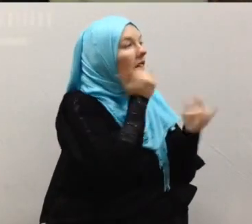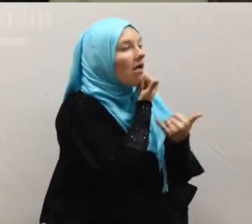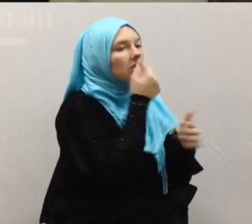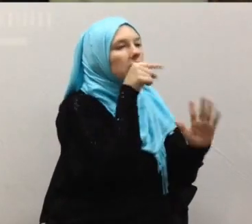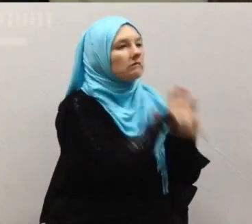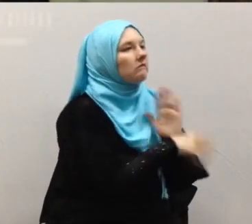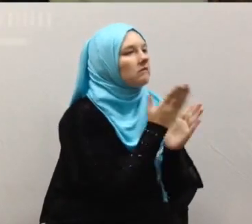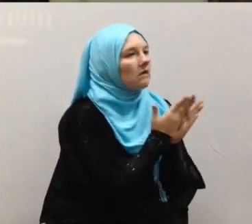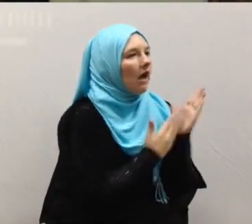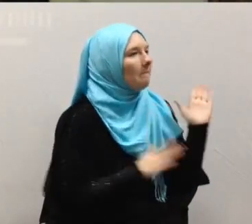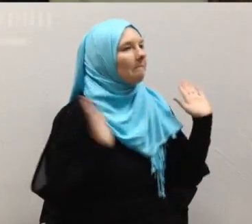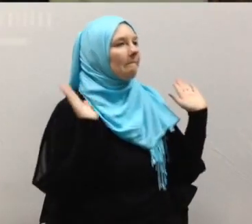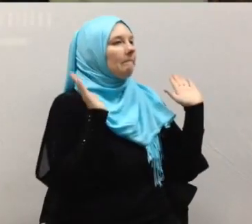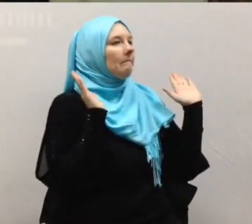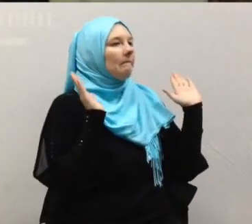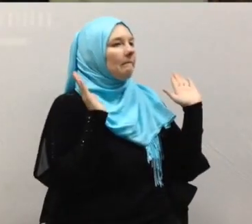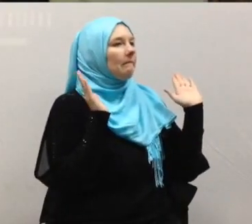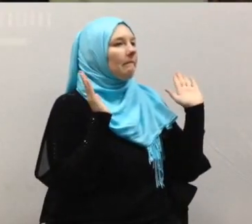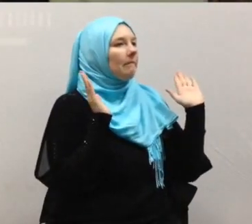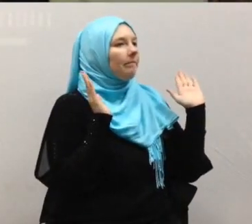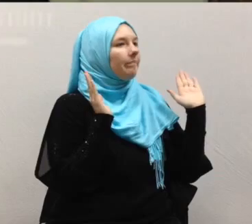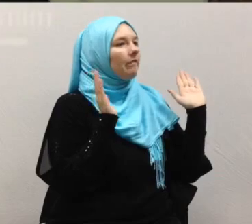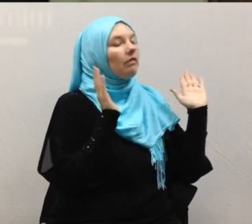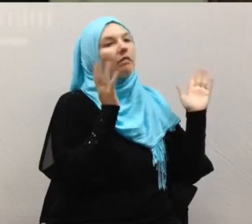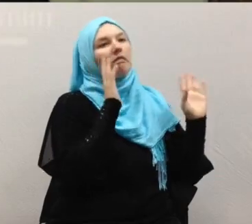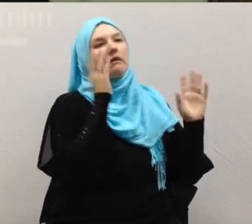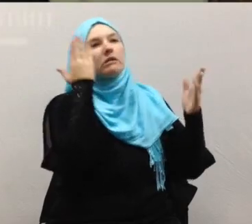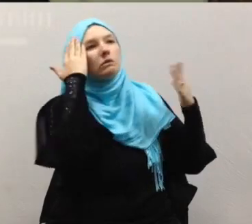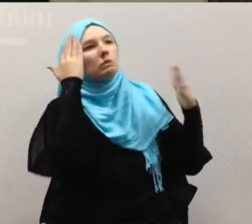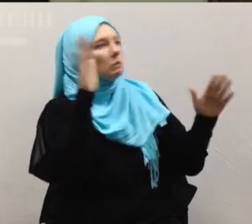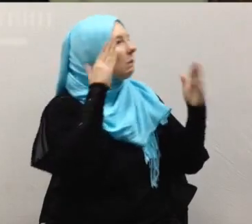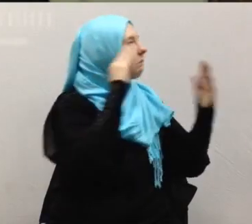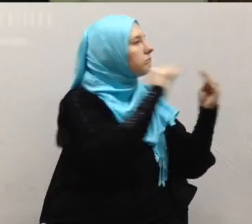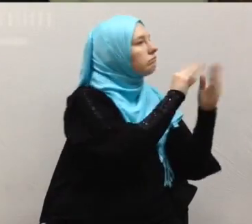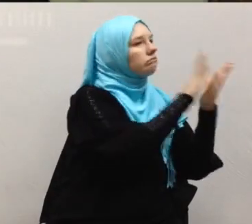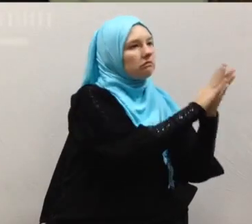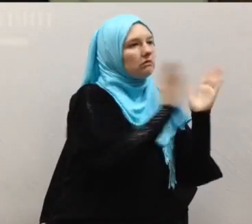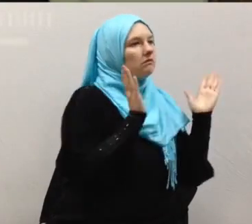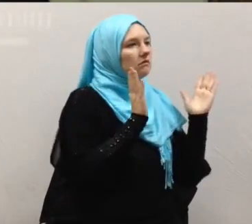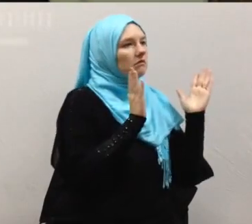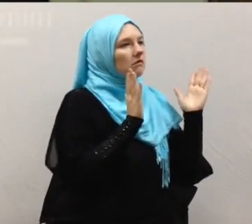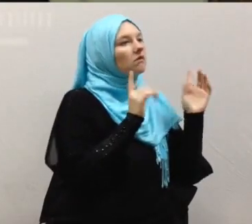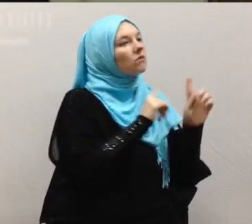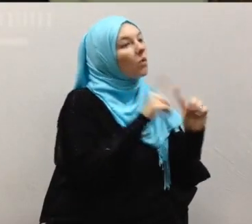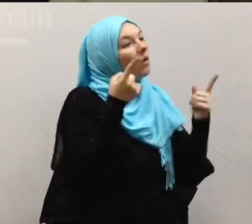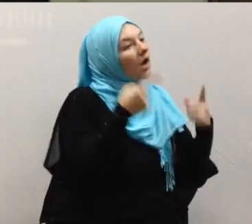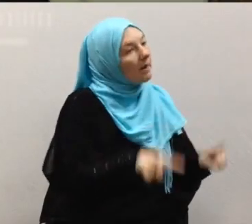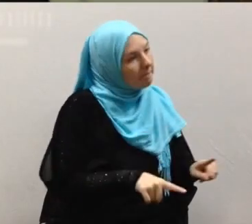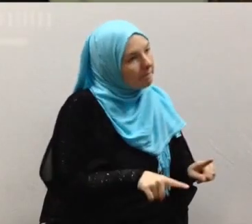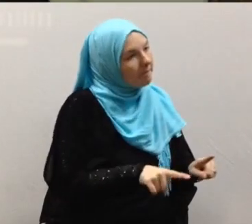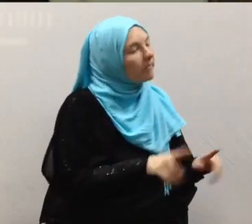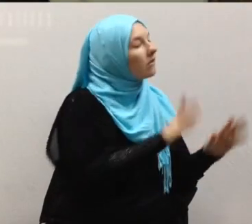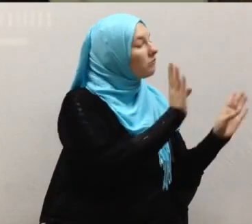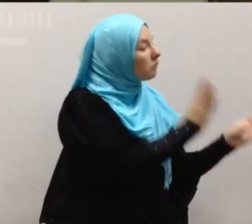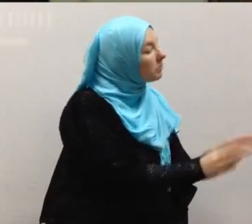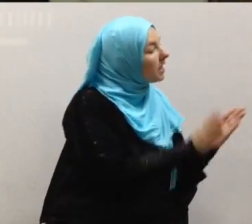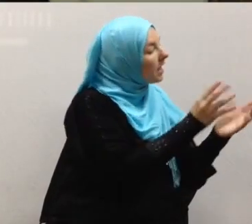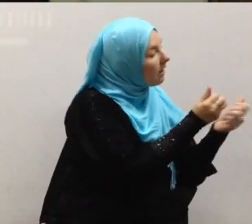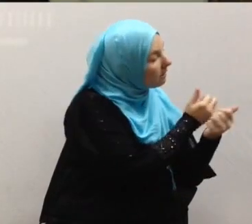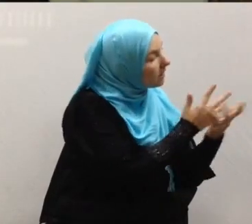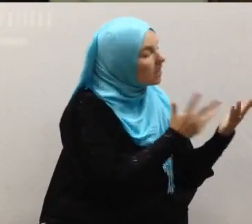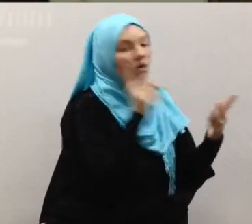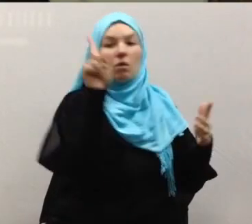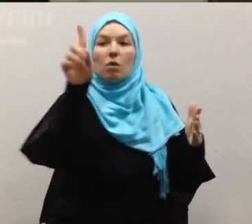chaos of confrontation. And then your people in Mecca would have dishonored you,